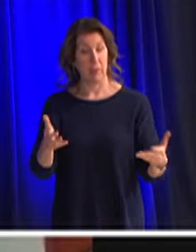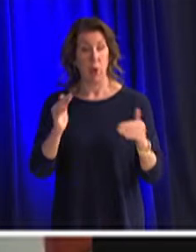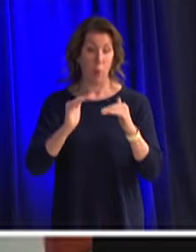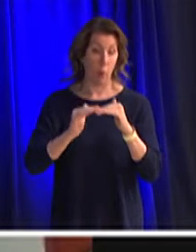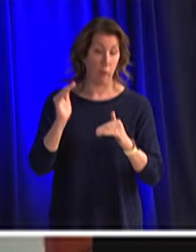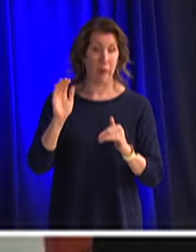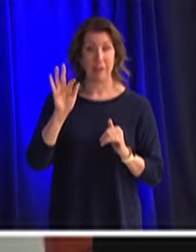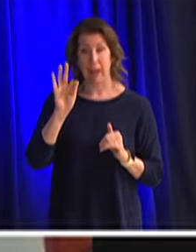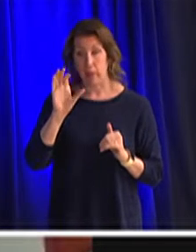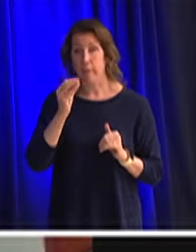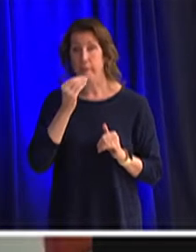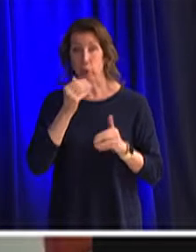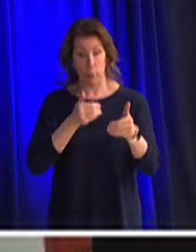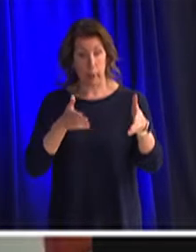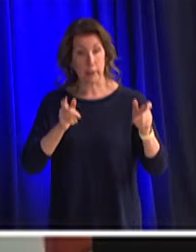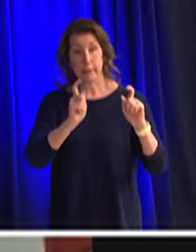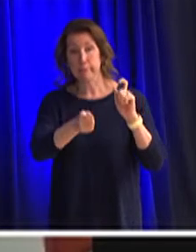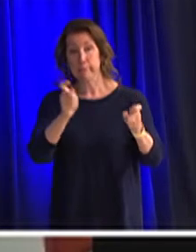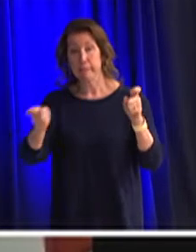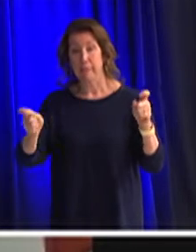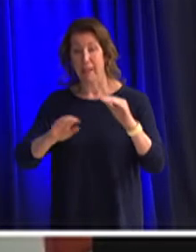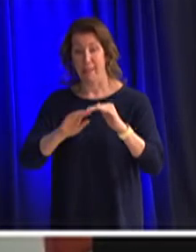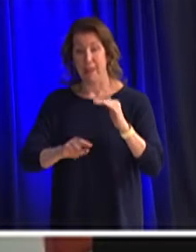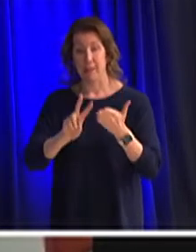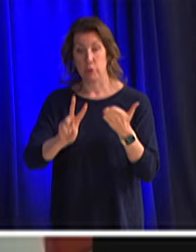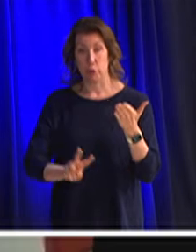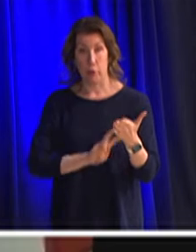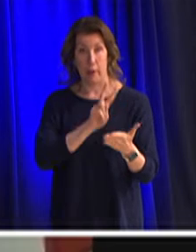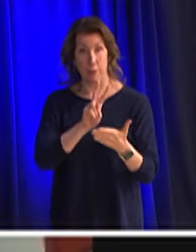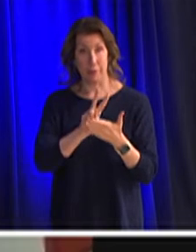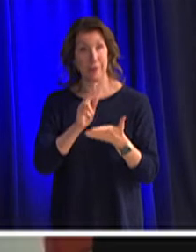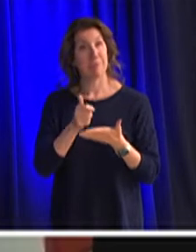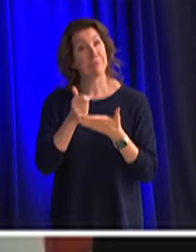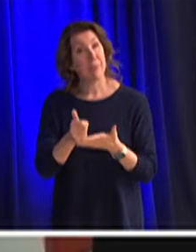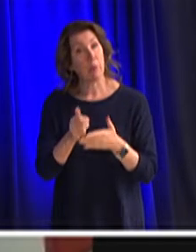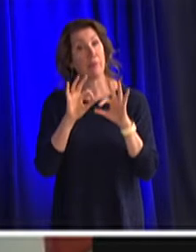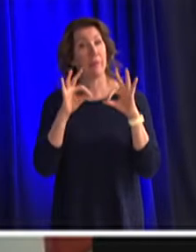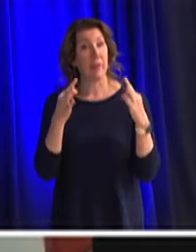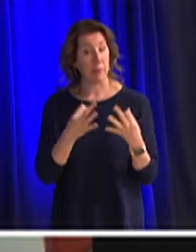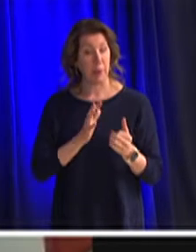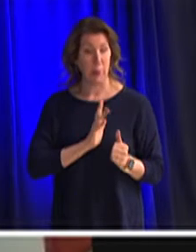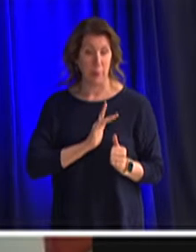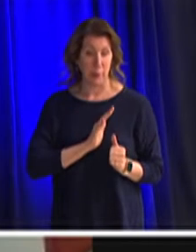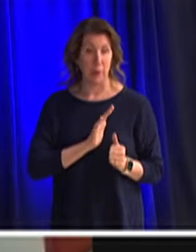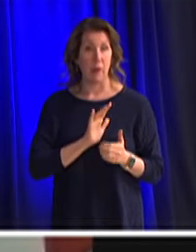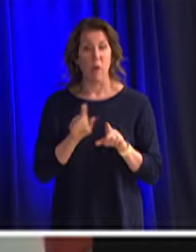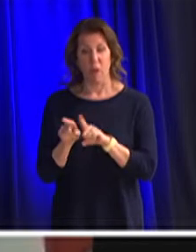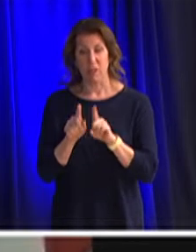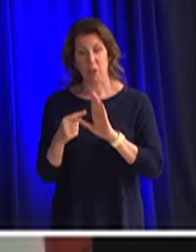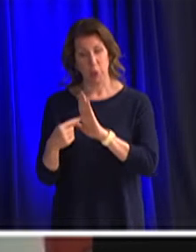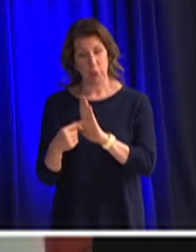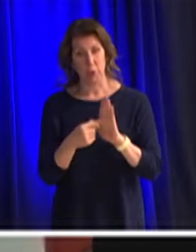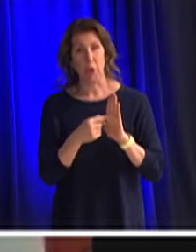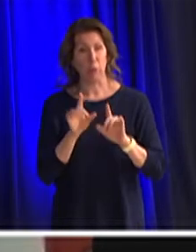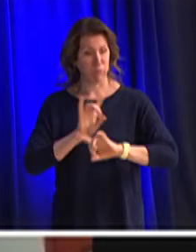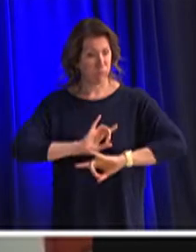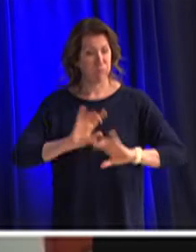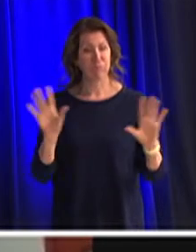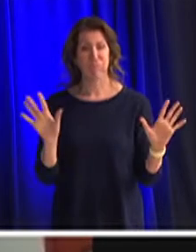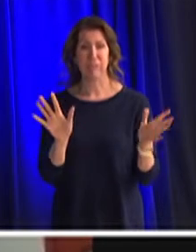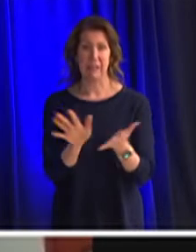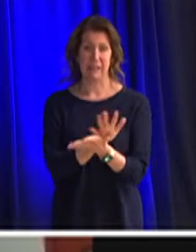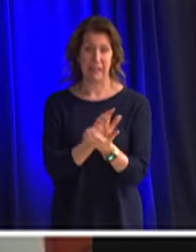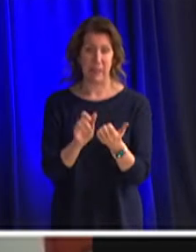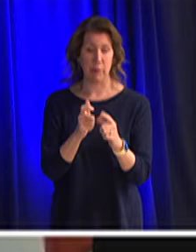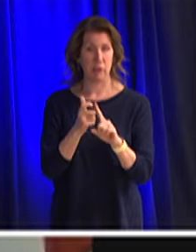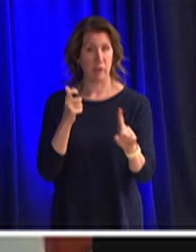boxes in less than 2 hours, and while helping these families is a great achievement, is also an indication of the depth and damage caused by the virus to our